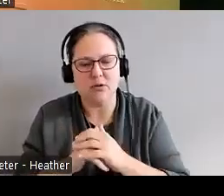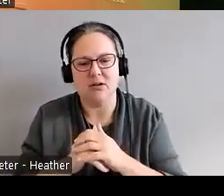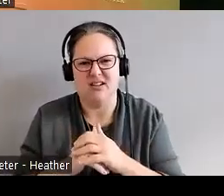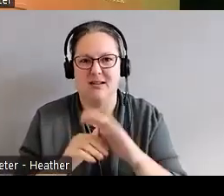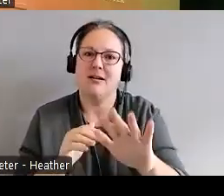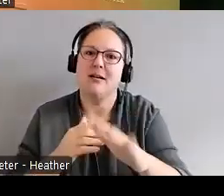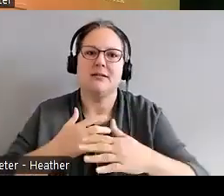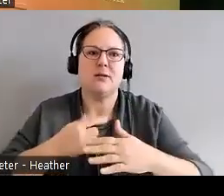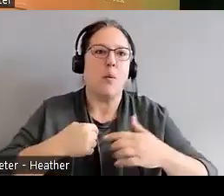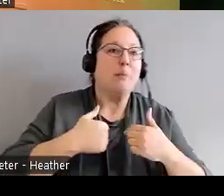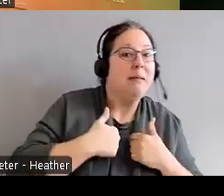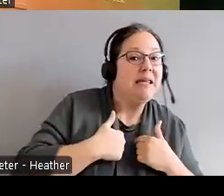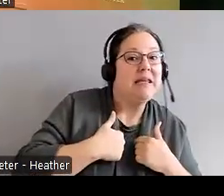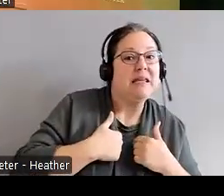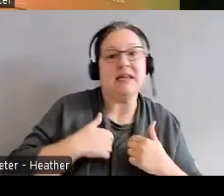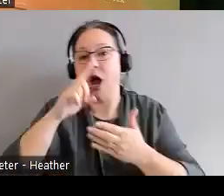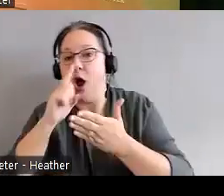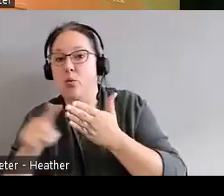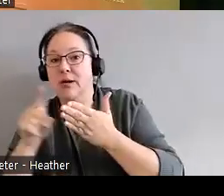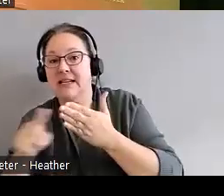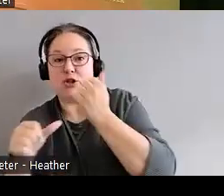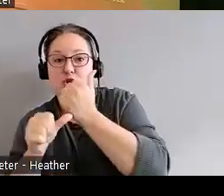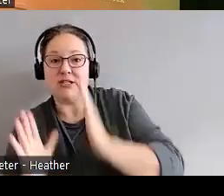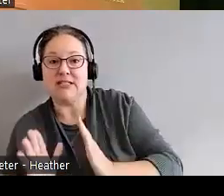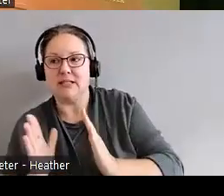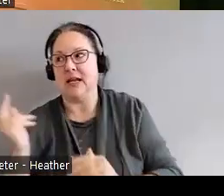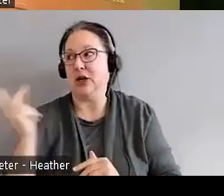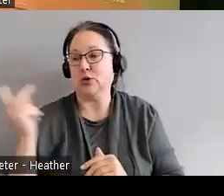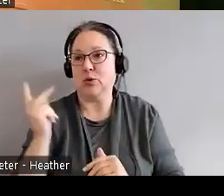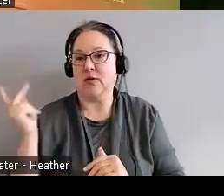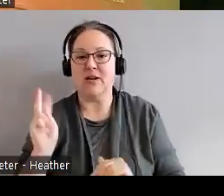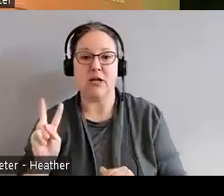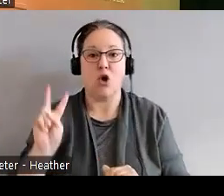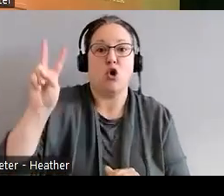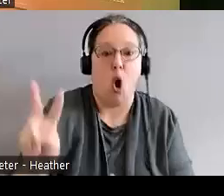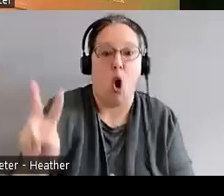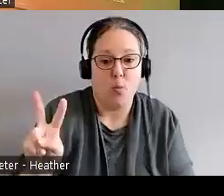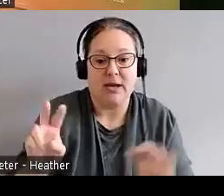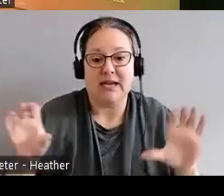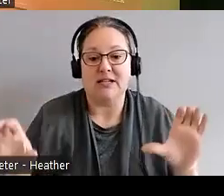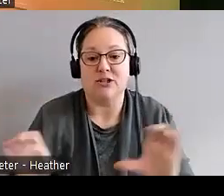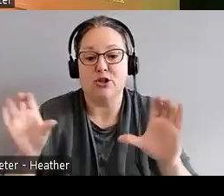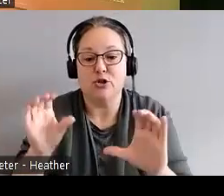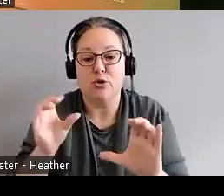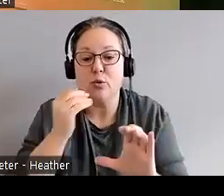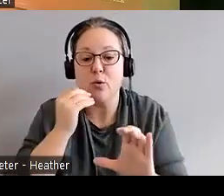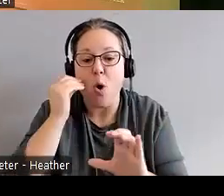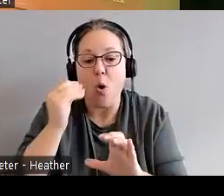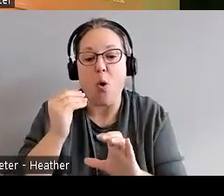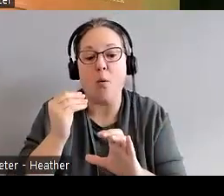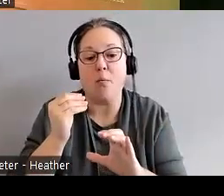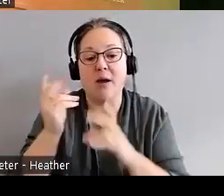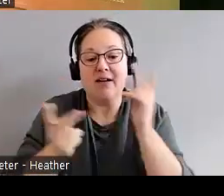research assistant doing a home visit in Baltimore poorest neighborhood. It's quite a